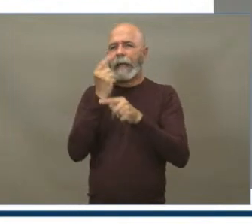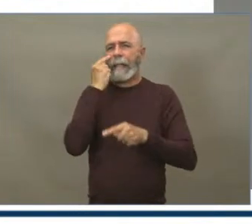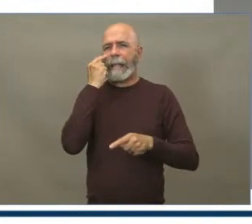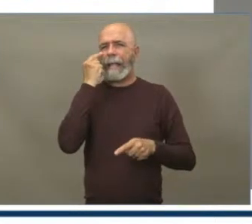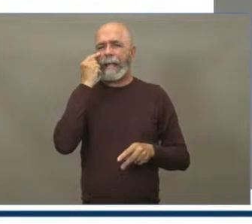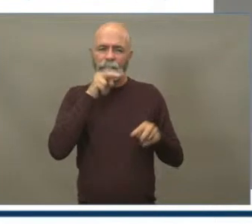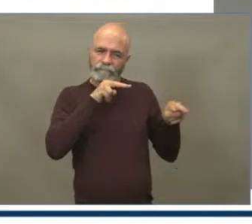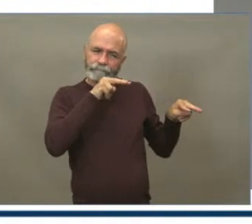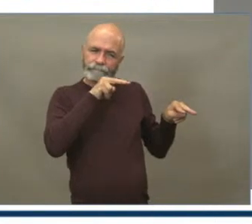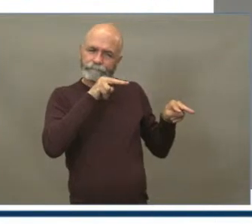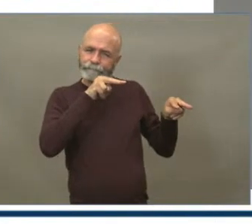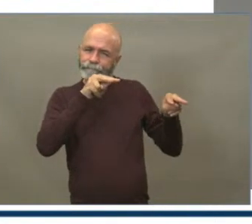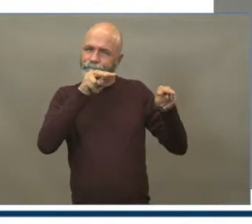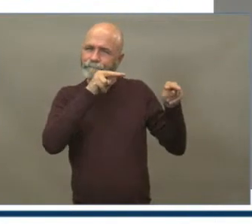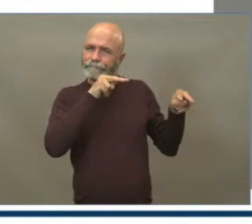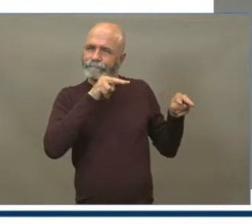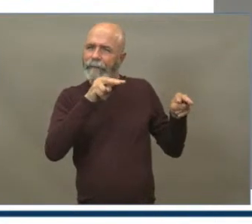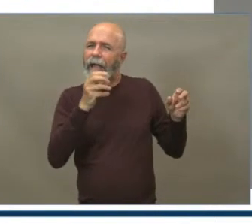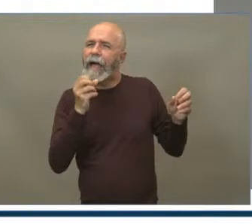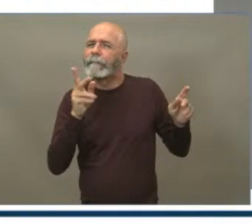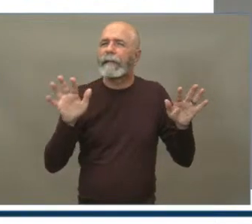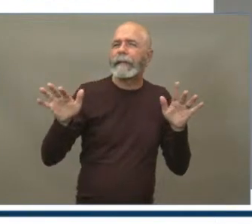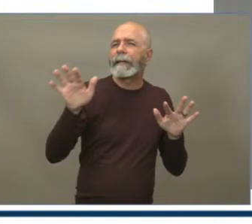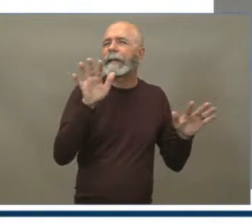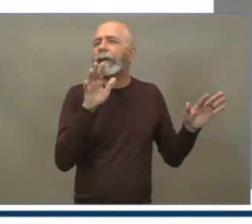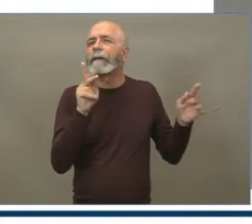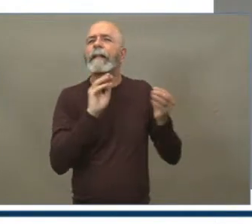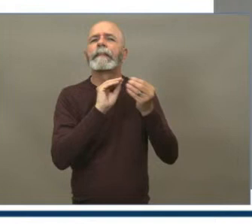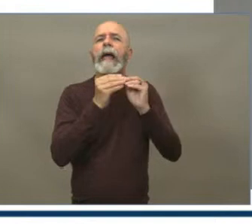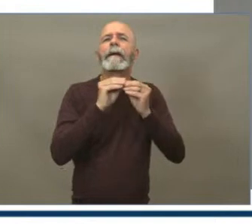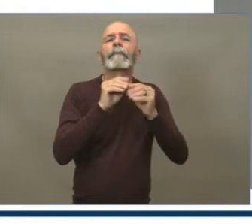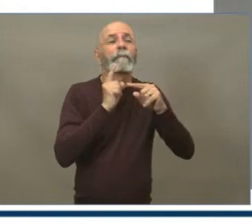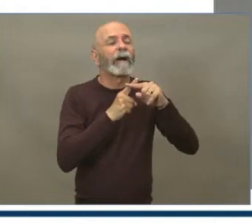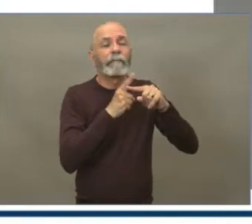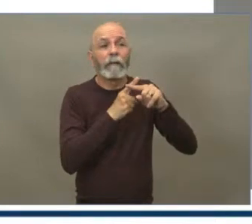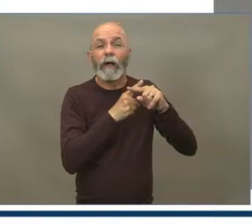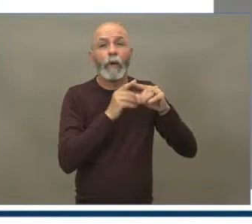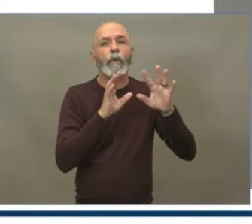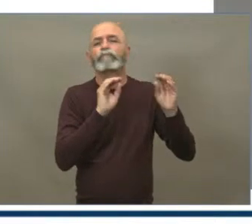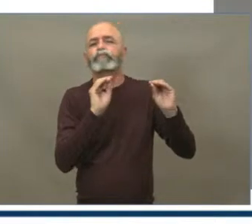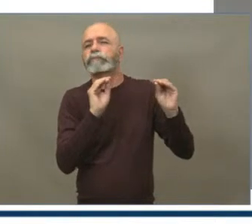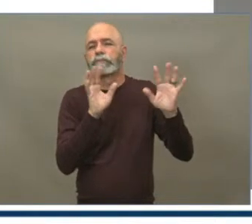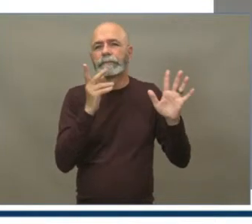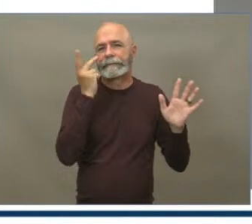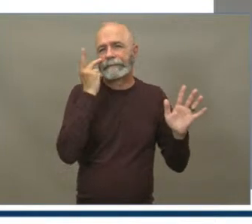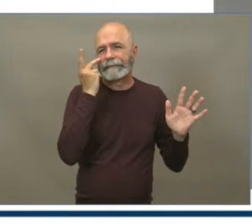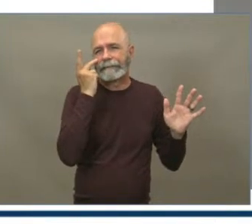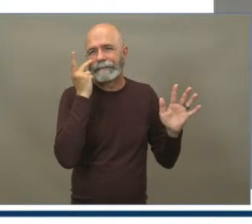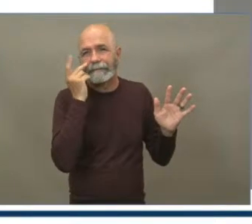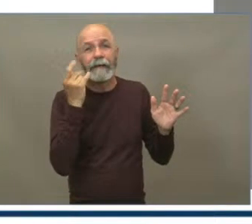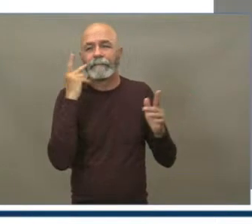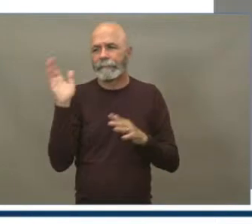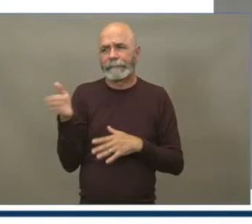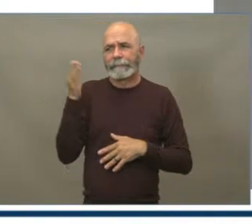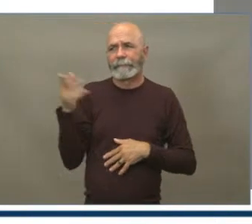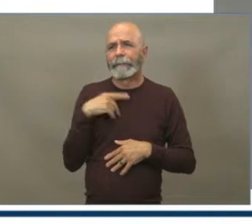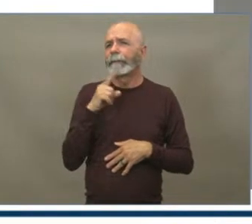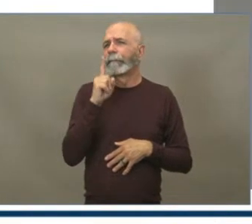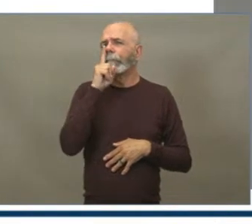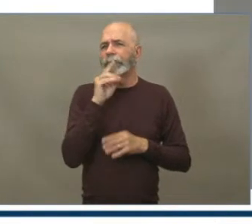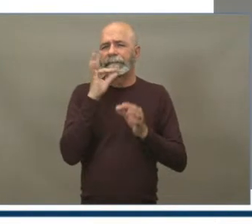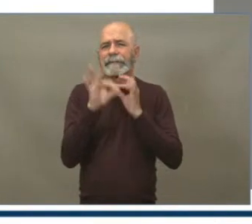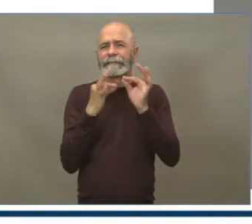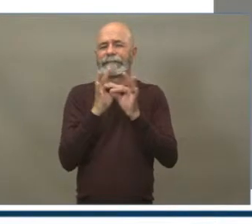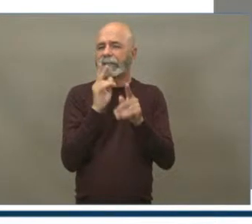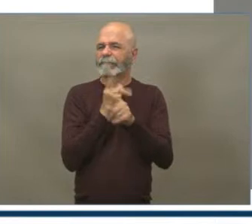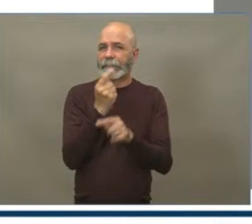number and also monitor the number of tests that are being taken and keep a very close eye on